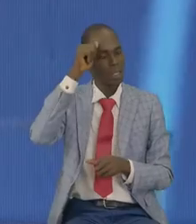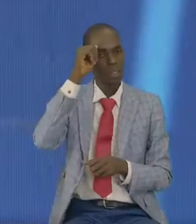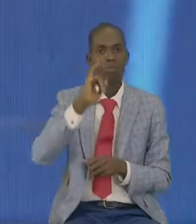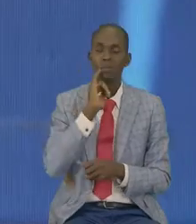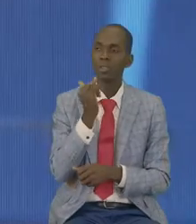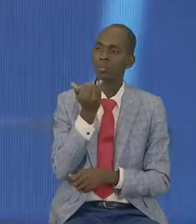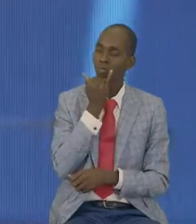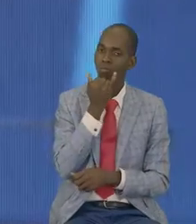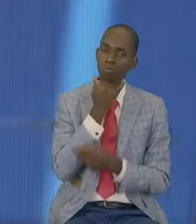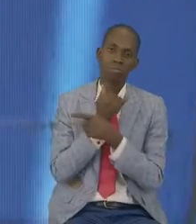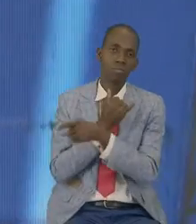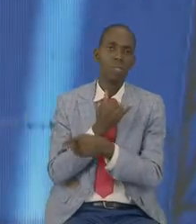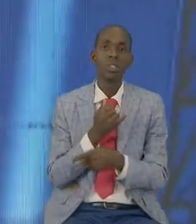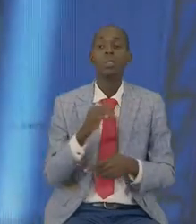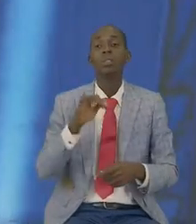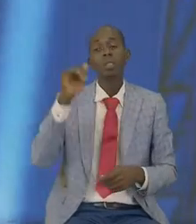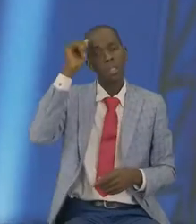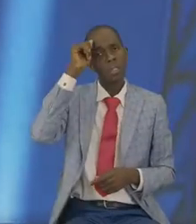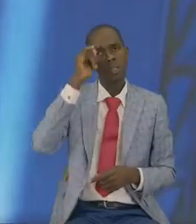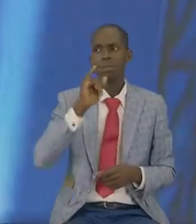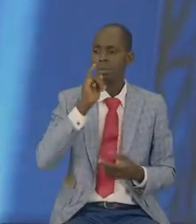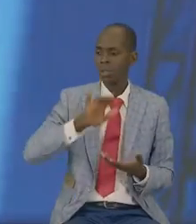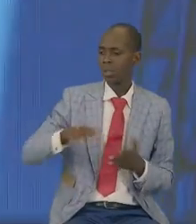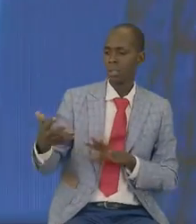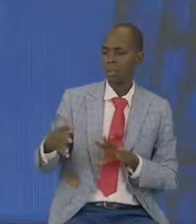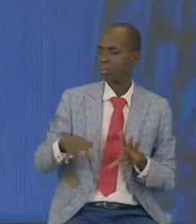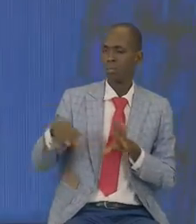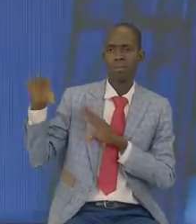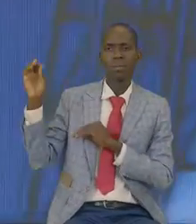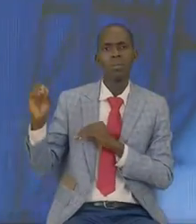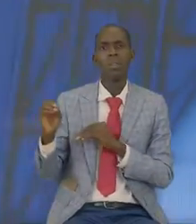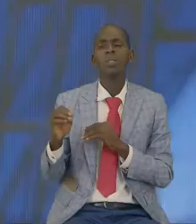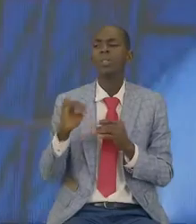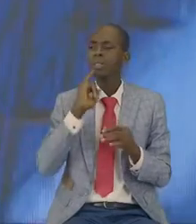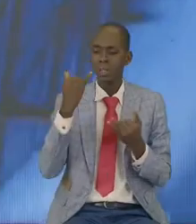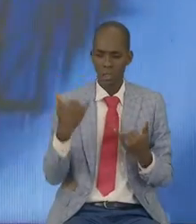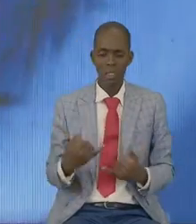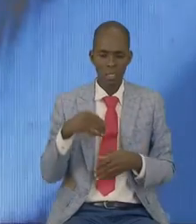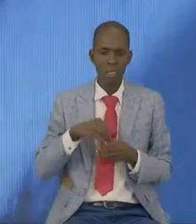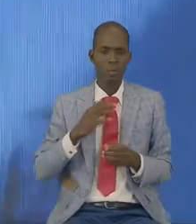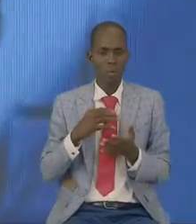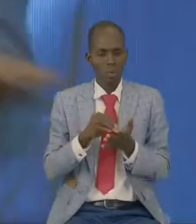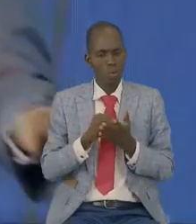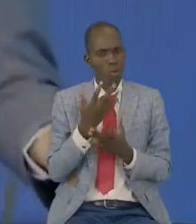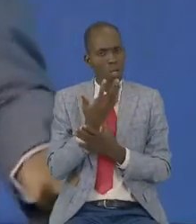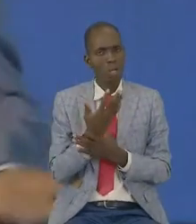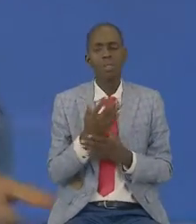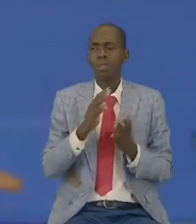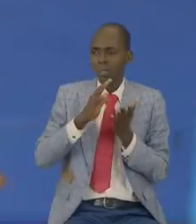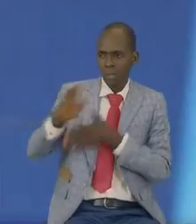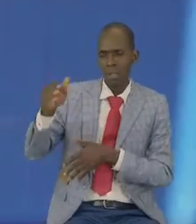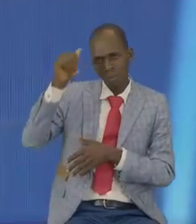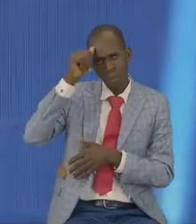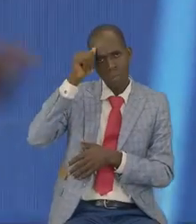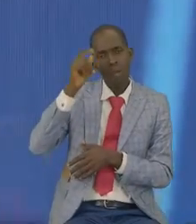It's now in our hands. Apart from Adam, leave Adam alone. Leave him in the hands of God. Now Pharaoh is